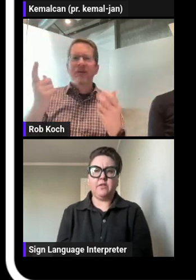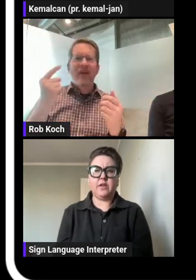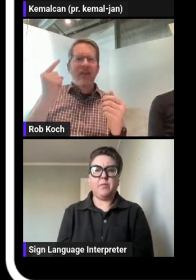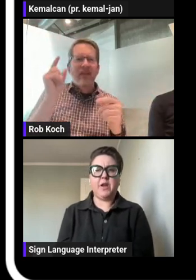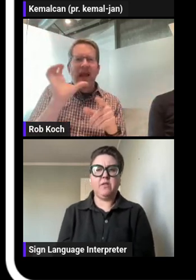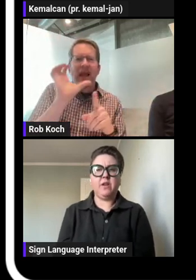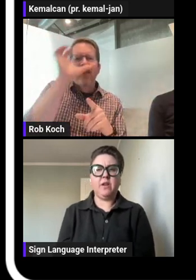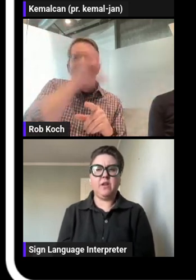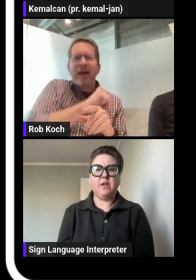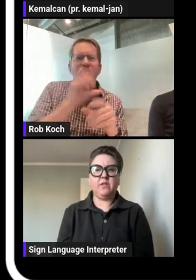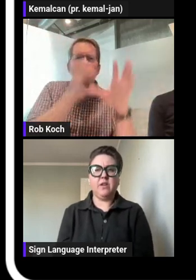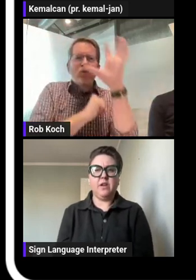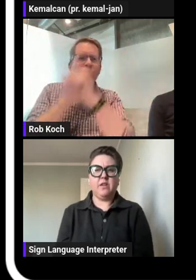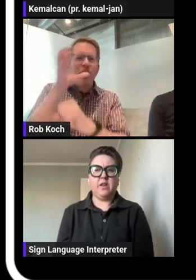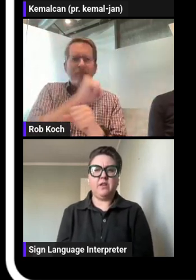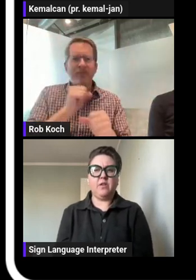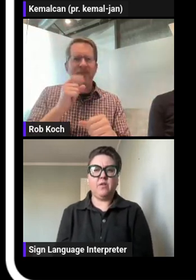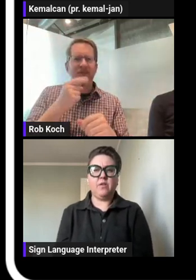more kind of deadpan.